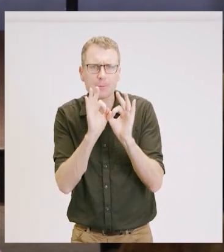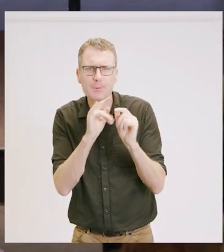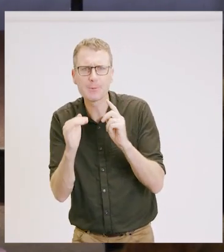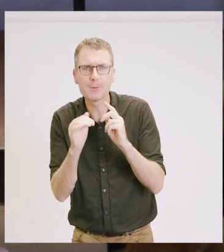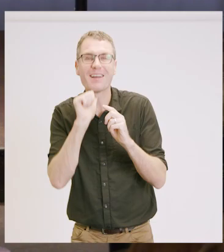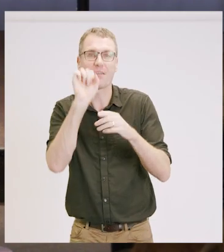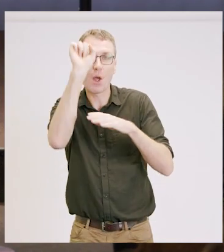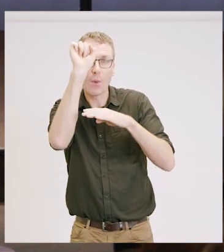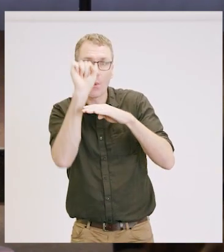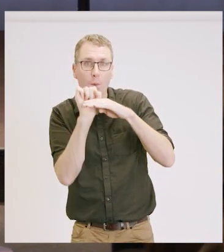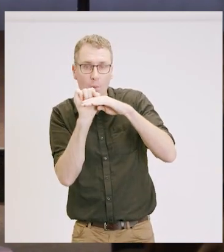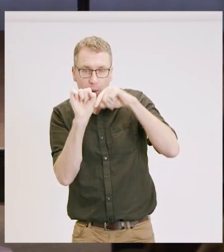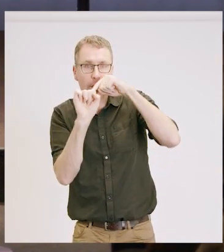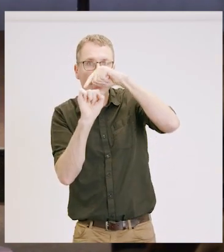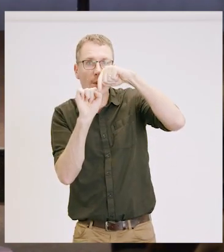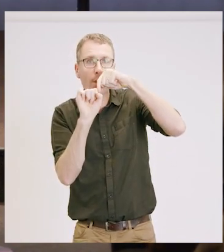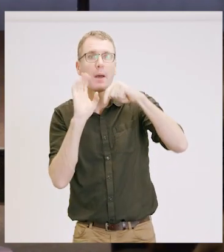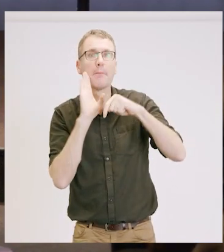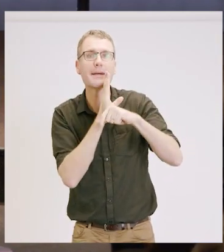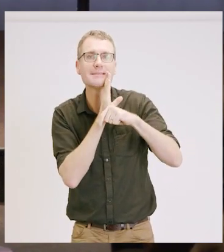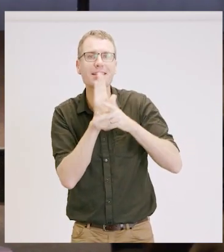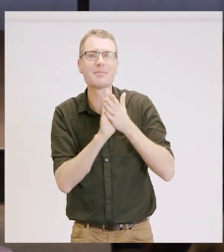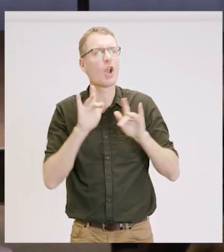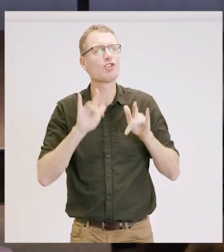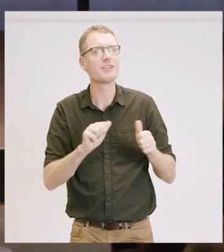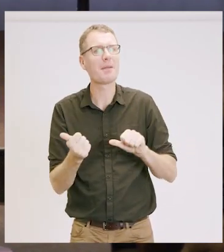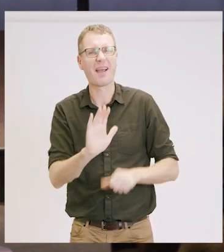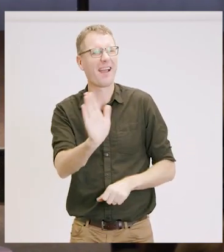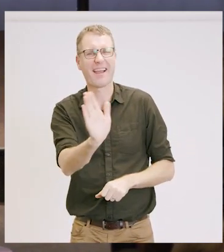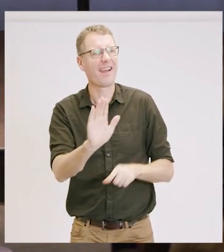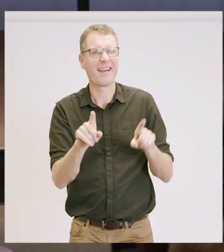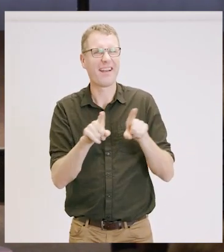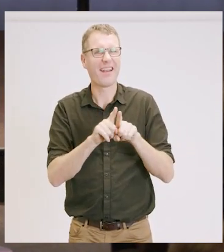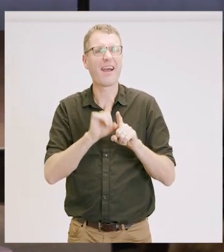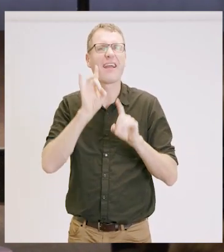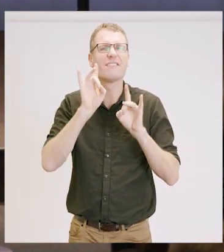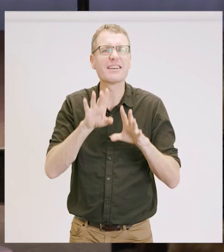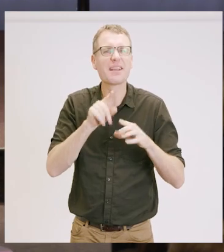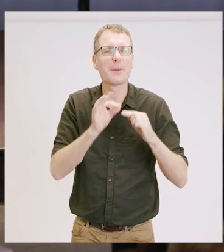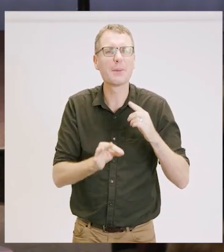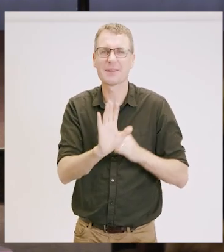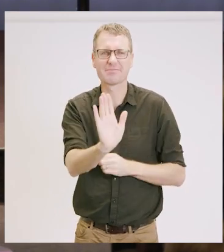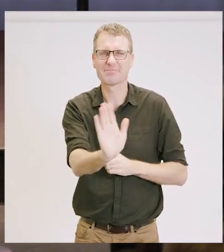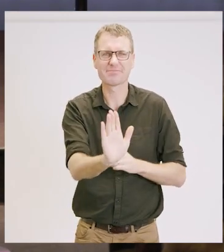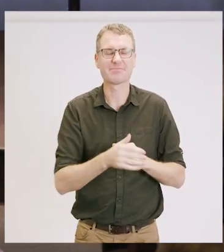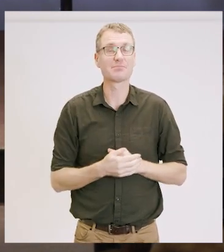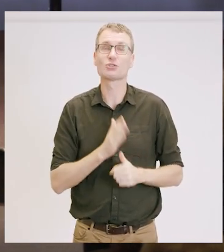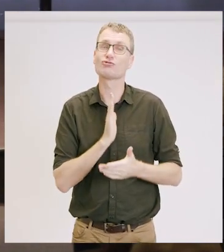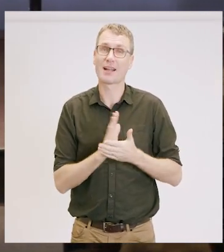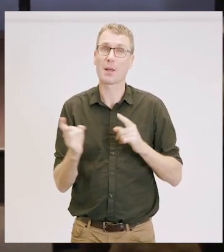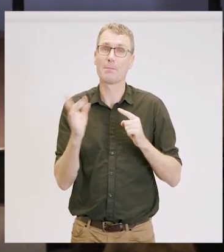know, overly technical. If a person goes under and they miss a little bit on the forehead, we don't consider them unbaptized.